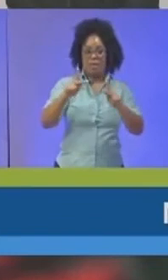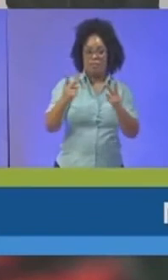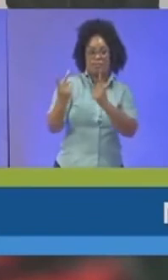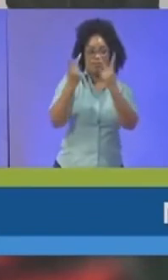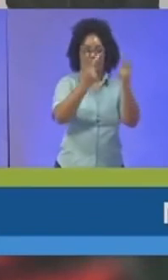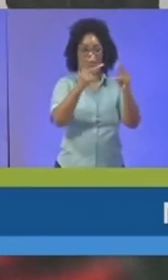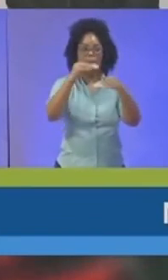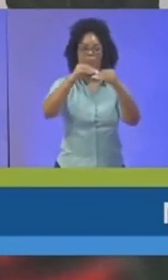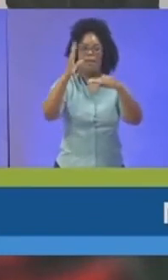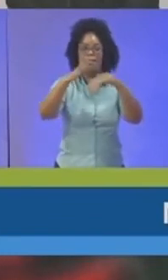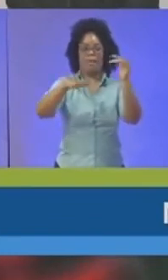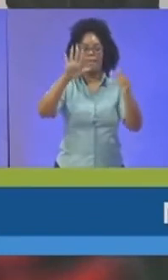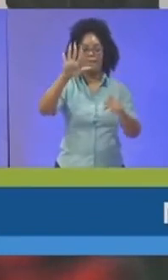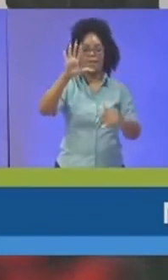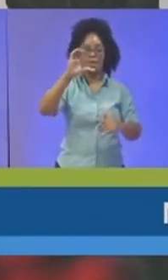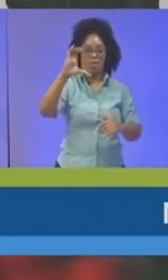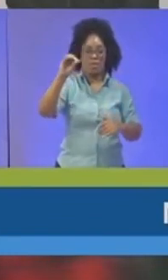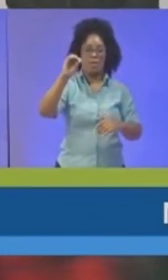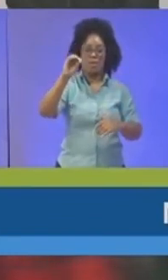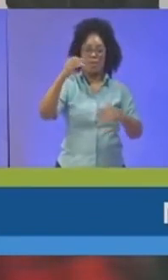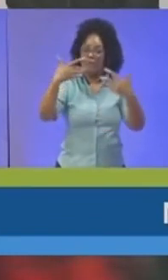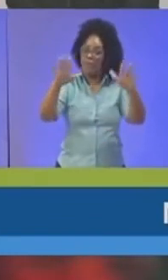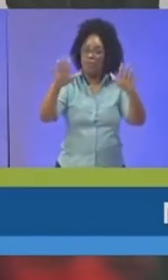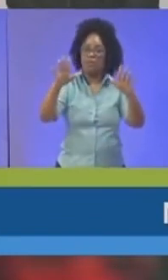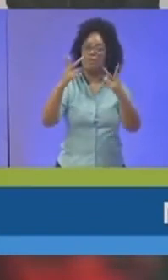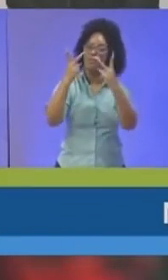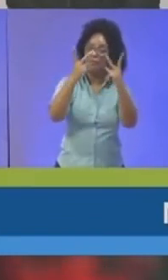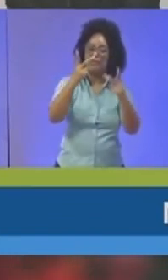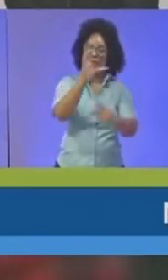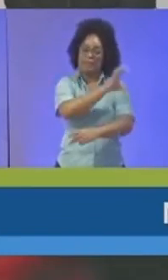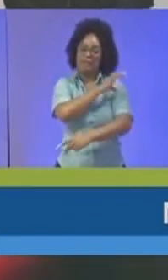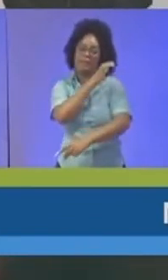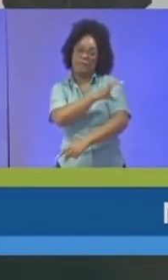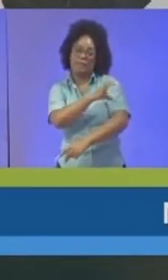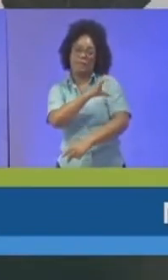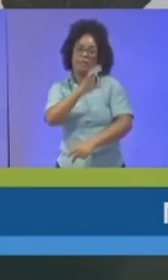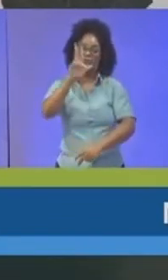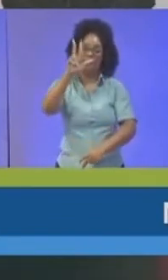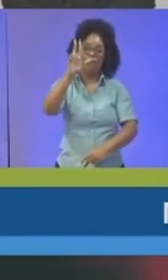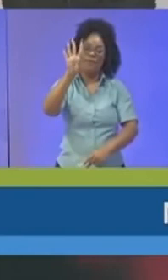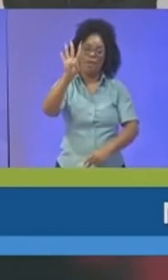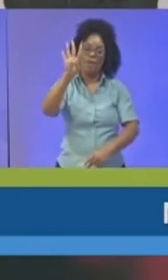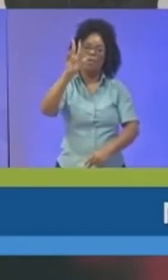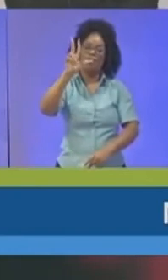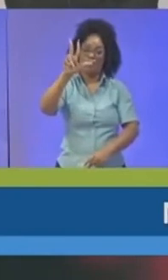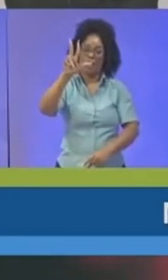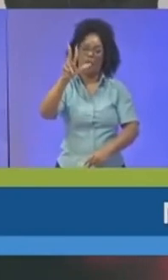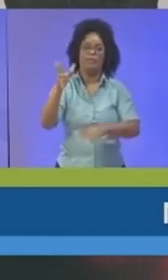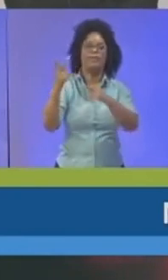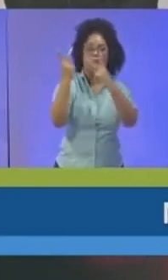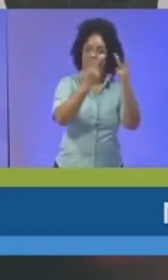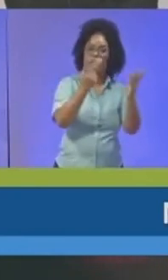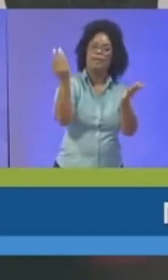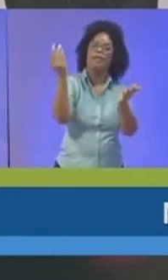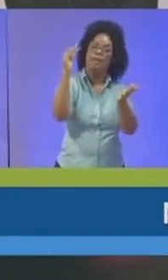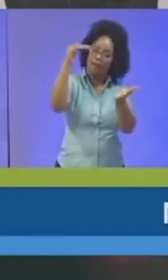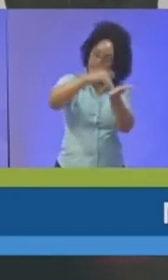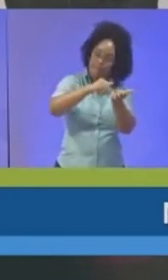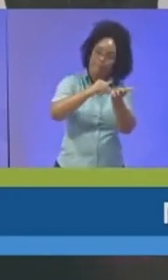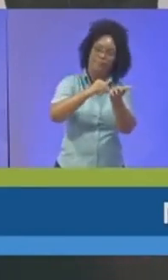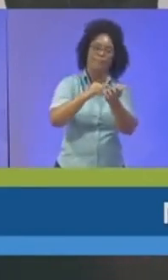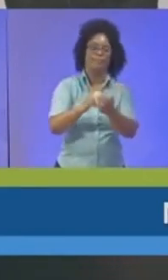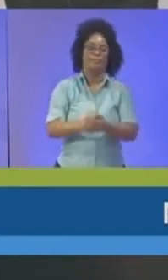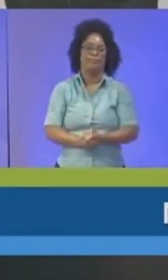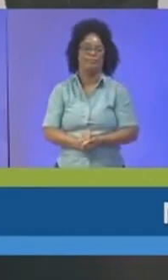inception, 183 new patients with 343 revisits, And for more information,